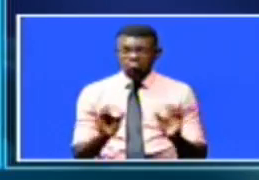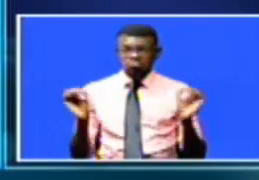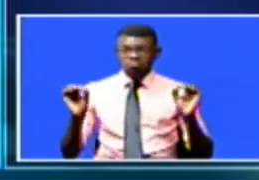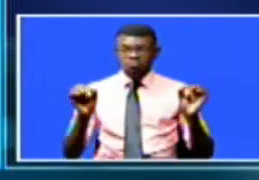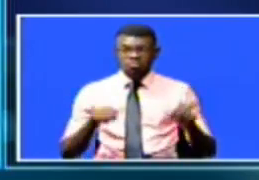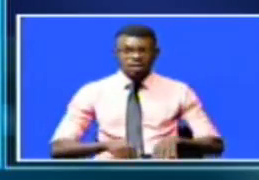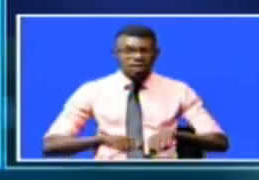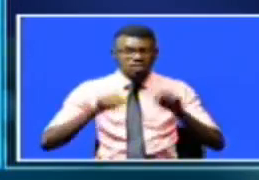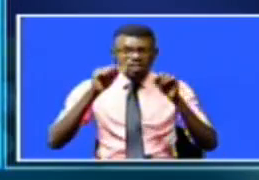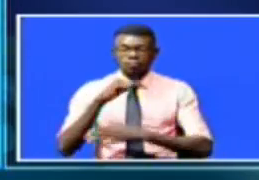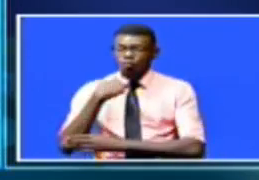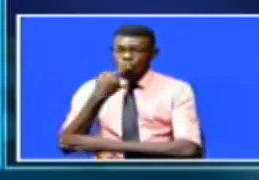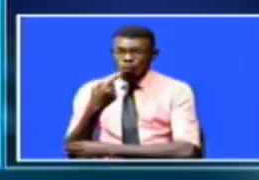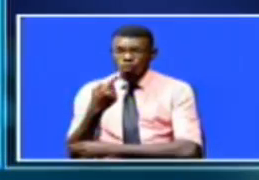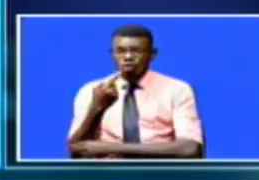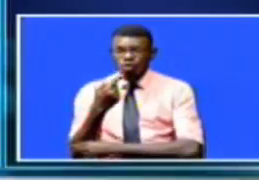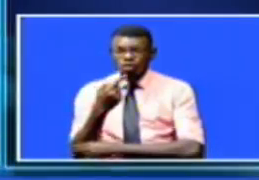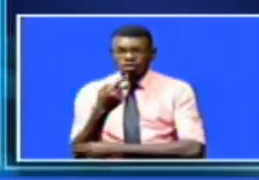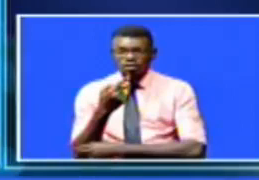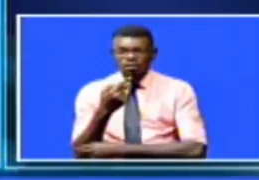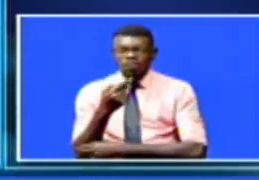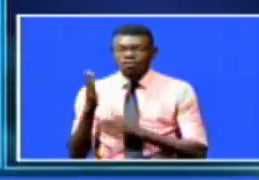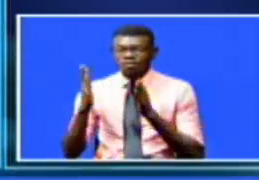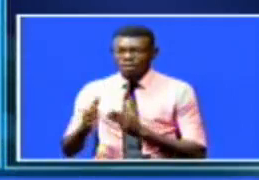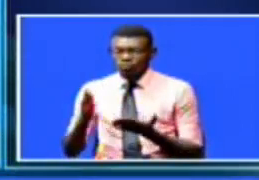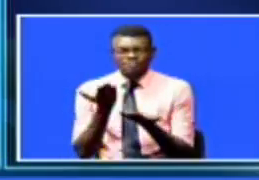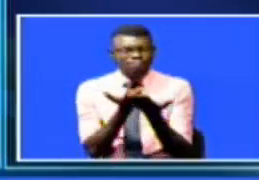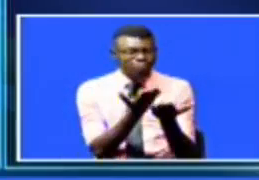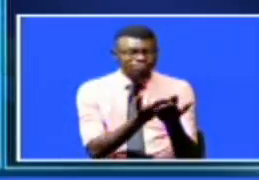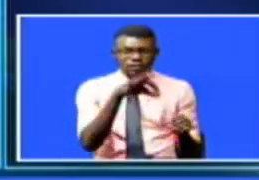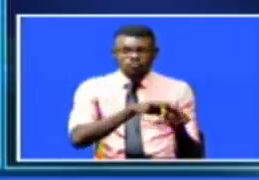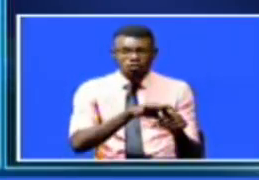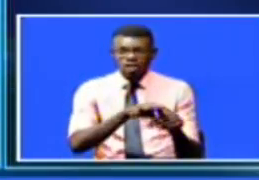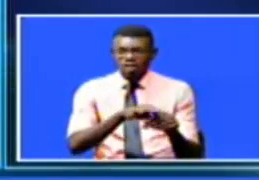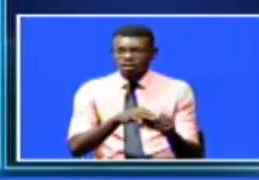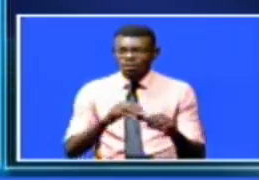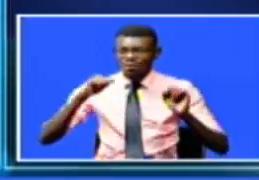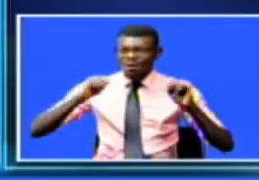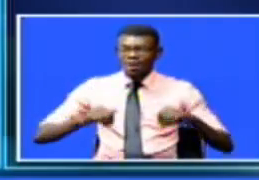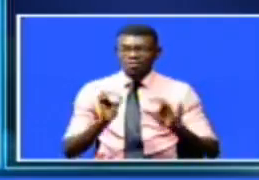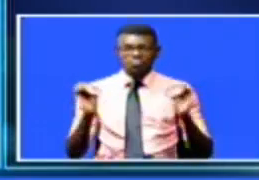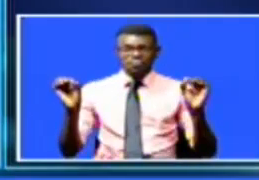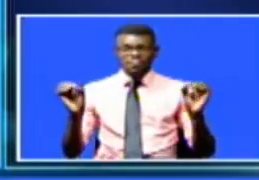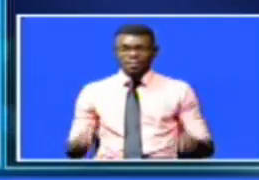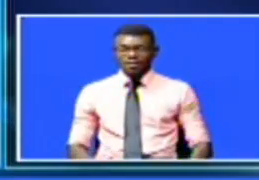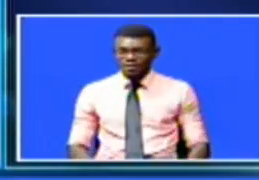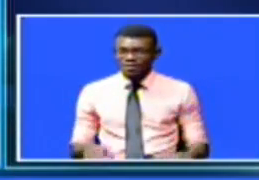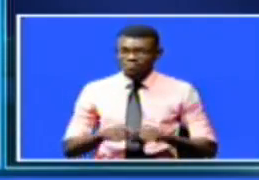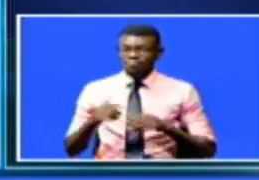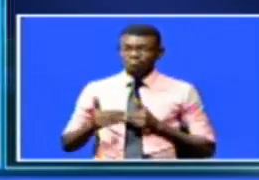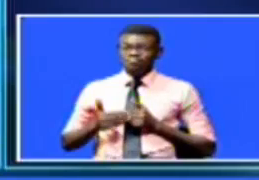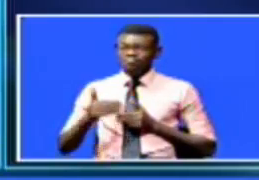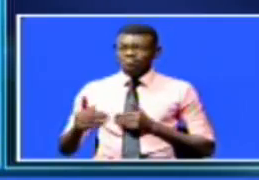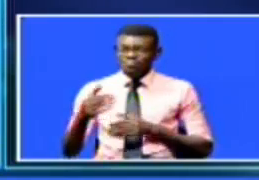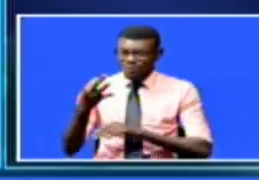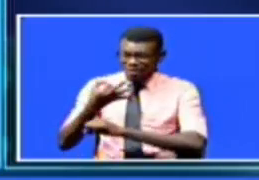was going to be nominated by a coalition to be voted for to become the chairperson. Then the next day, we held a 3-hour meeting on